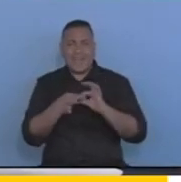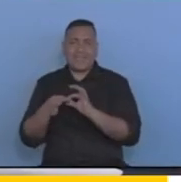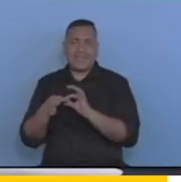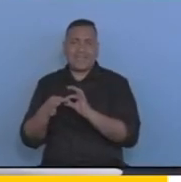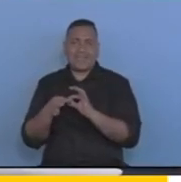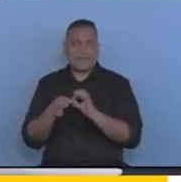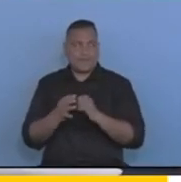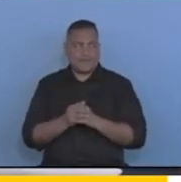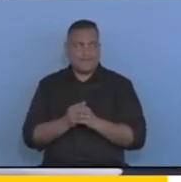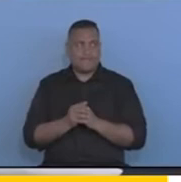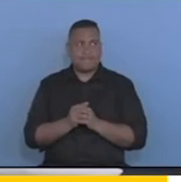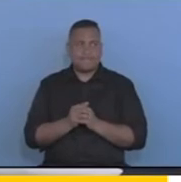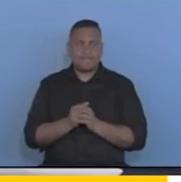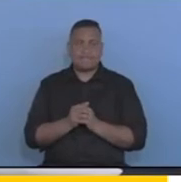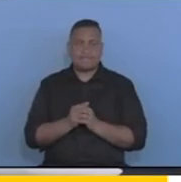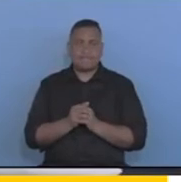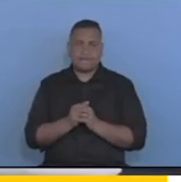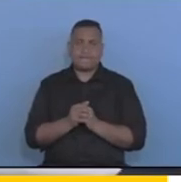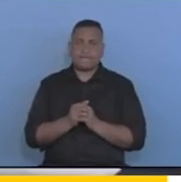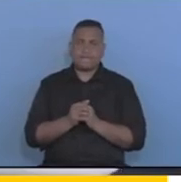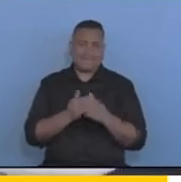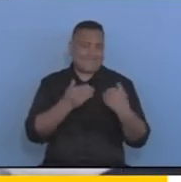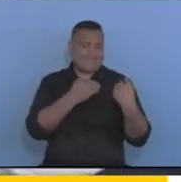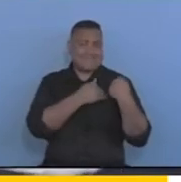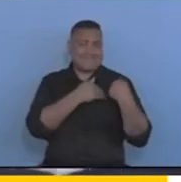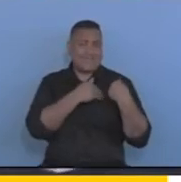to safety in the workplace.